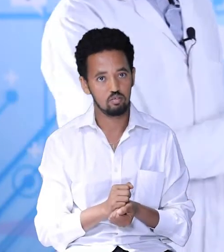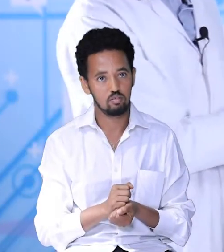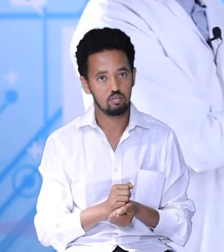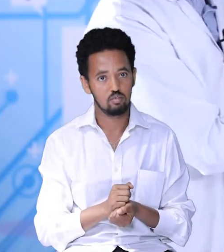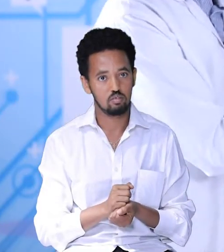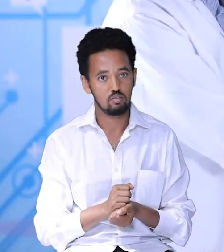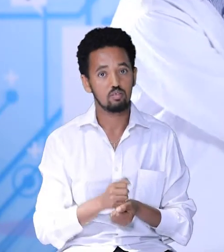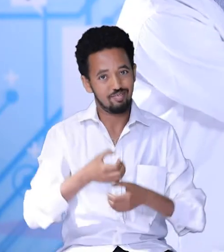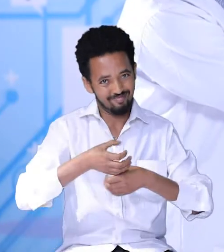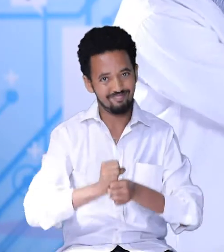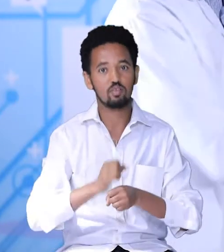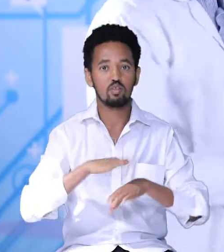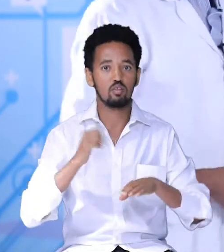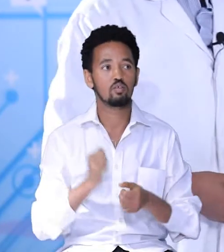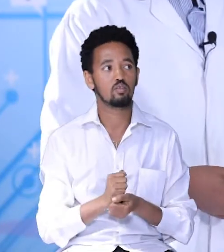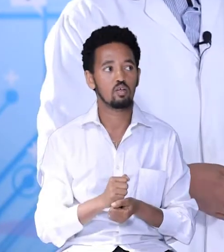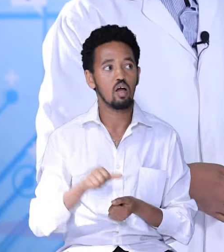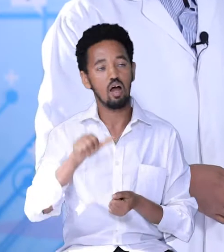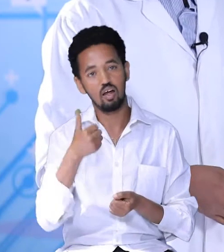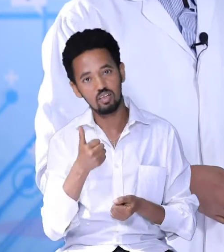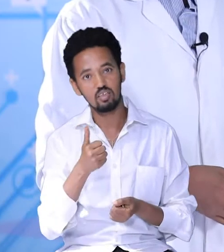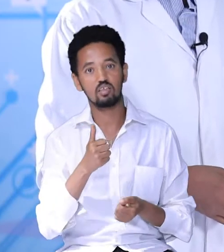Another measure is general fertility rate,